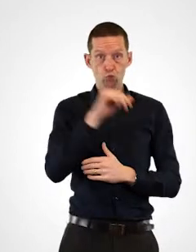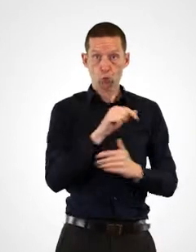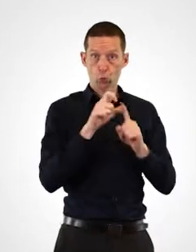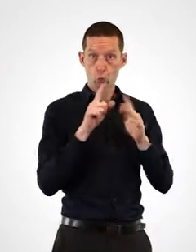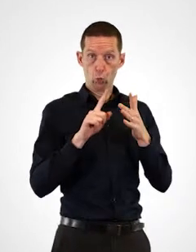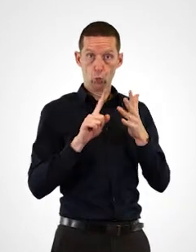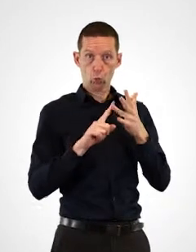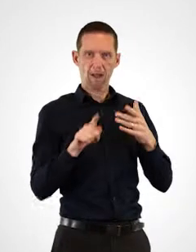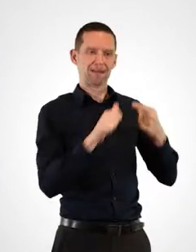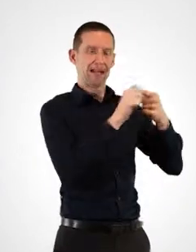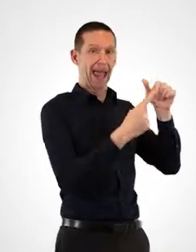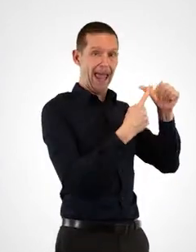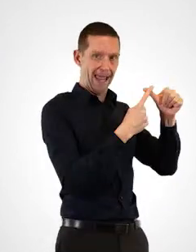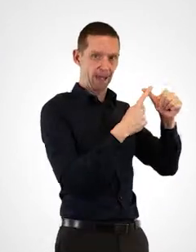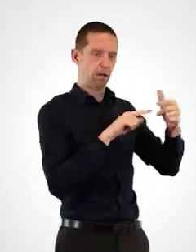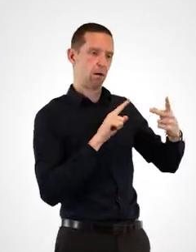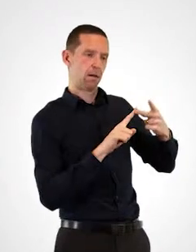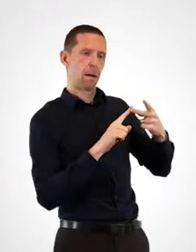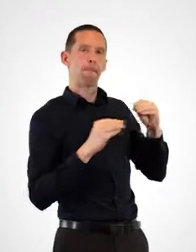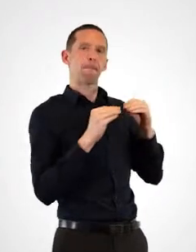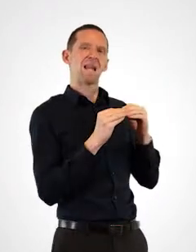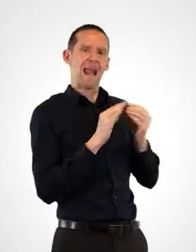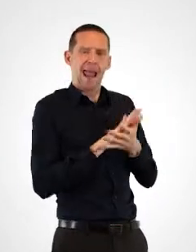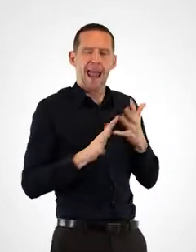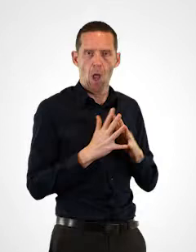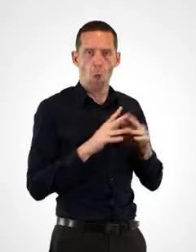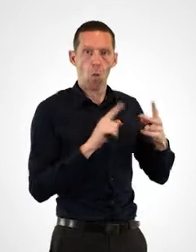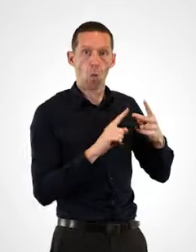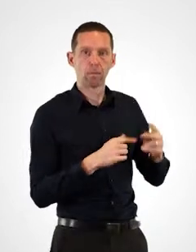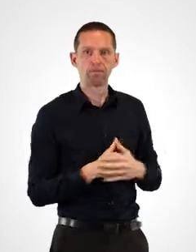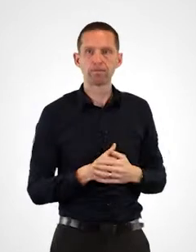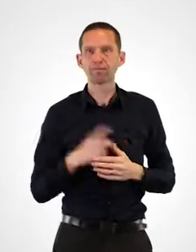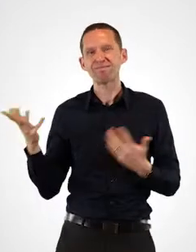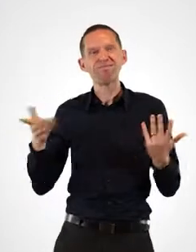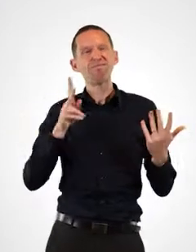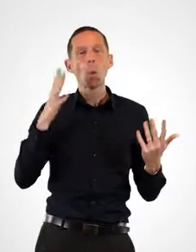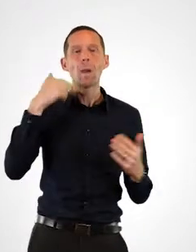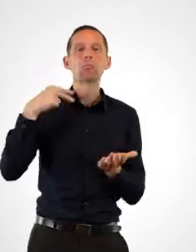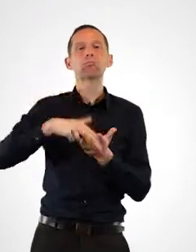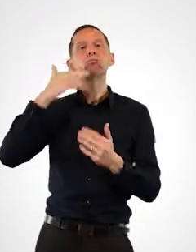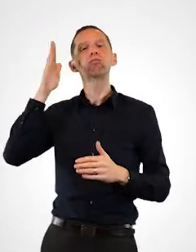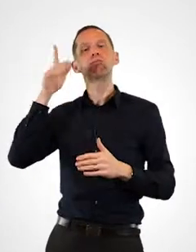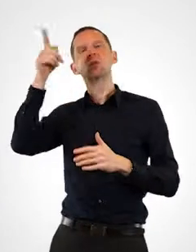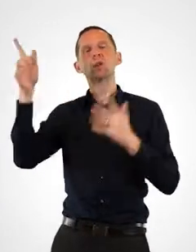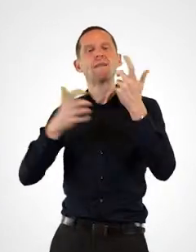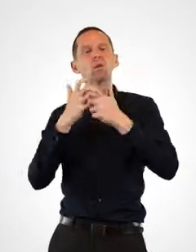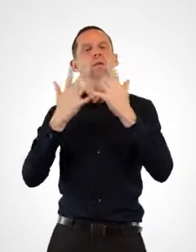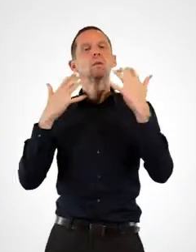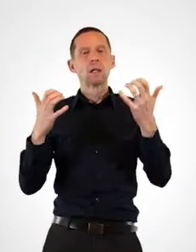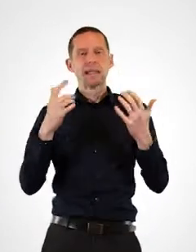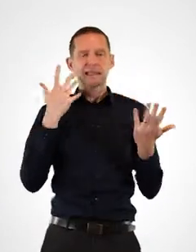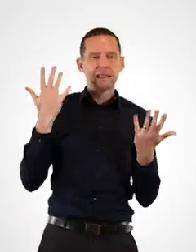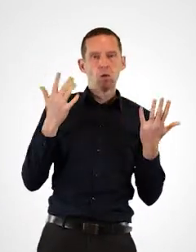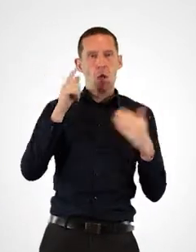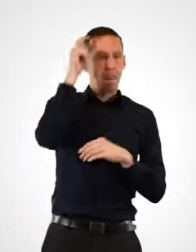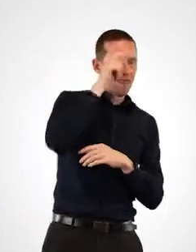is A, and how you should be doing it is within the B. And often at the uni when we're teaching, it's this sort of tension between